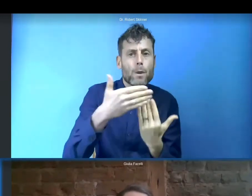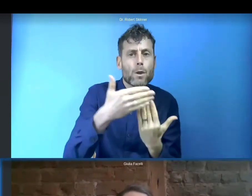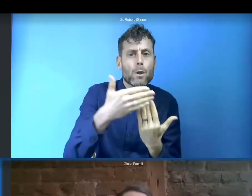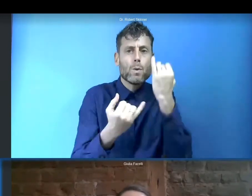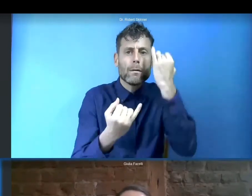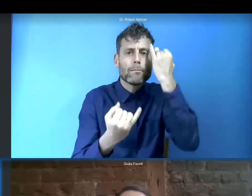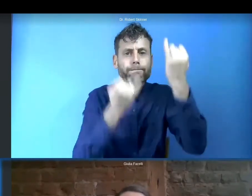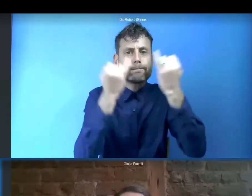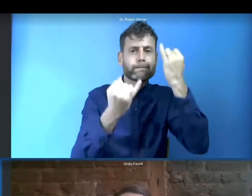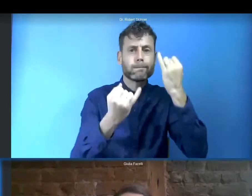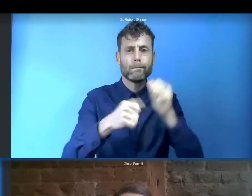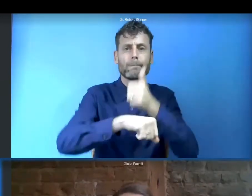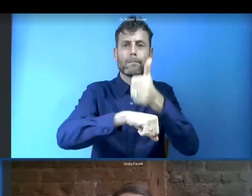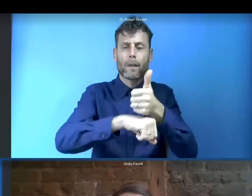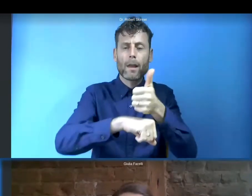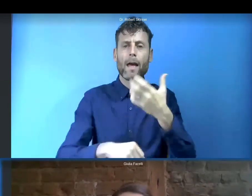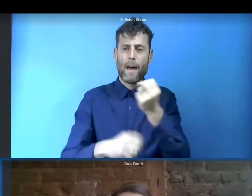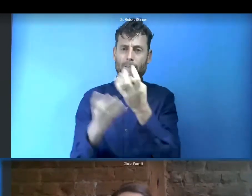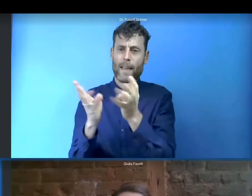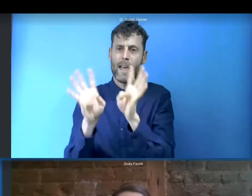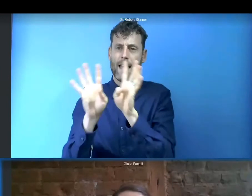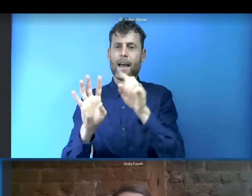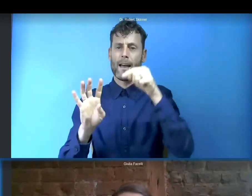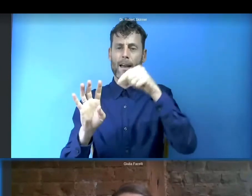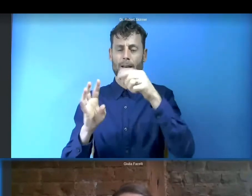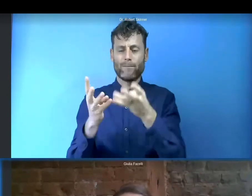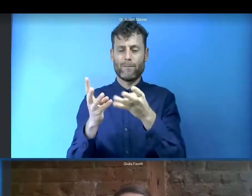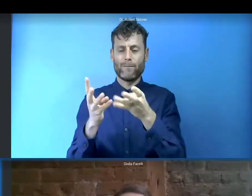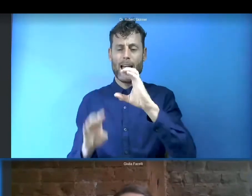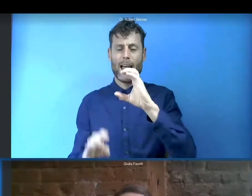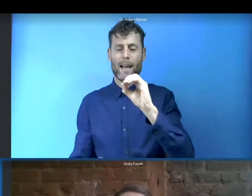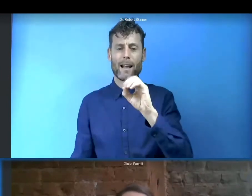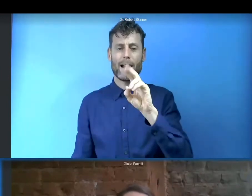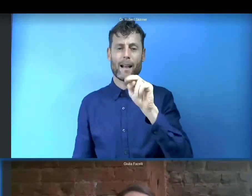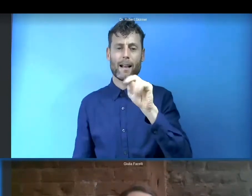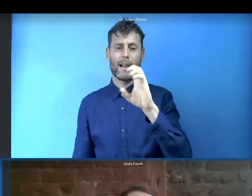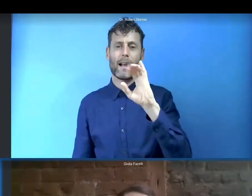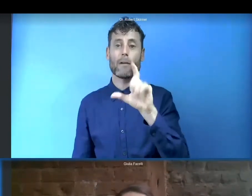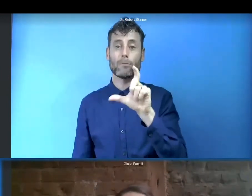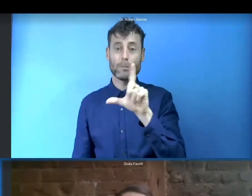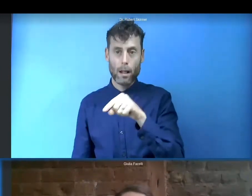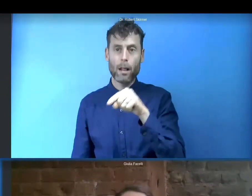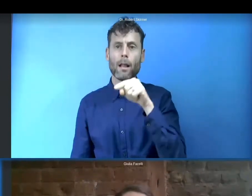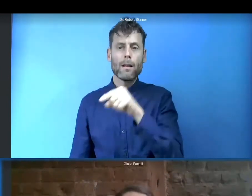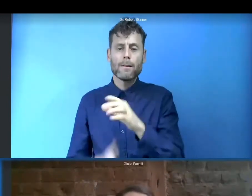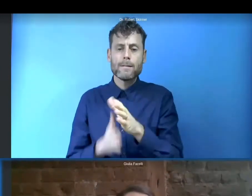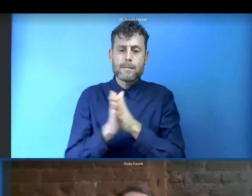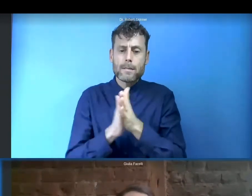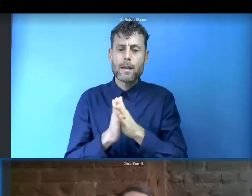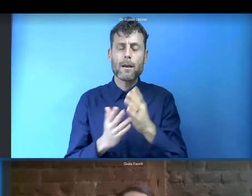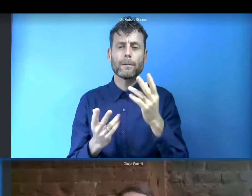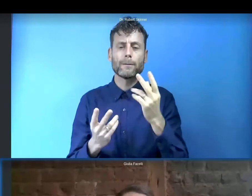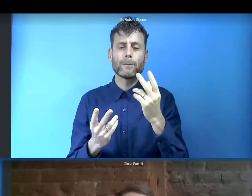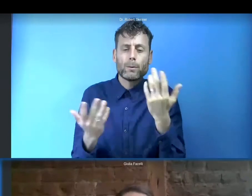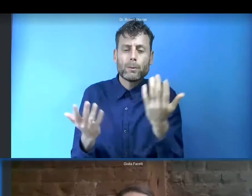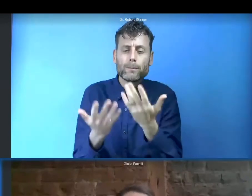Council, and what we called missions, well, the pillar two will resemble a little bit to the